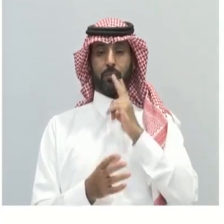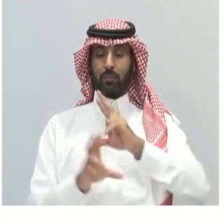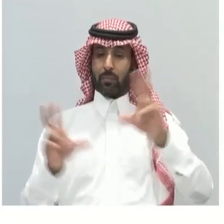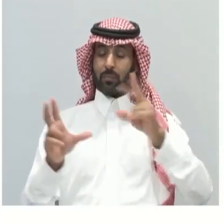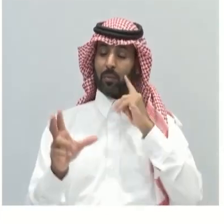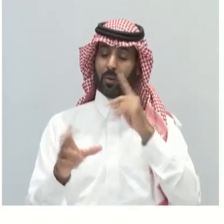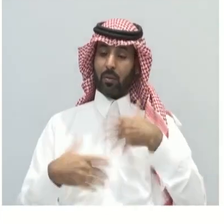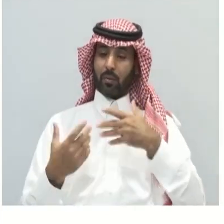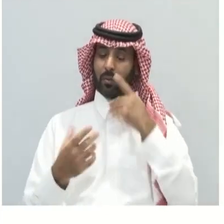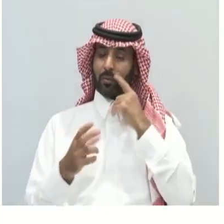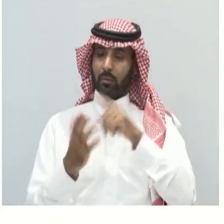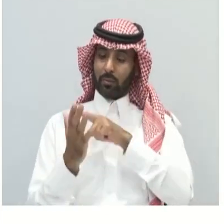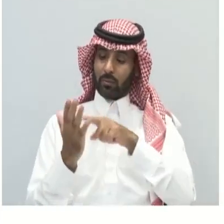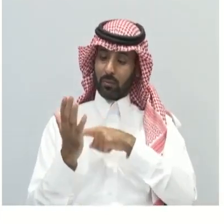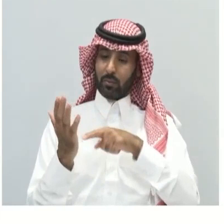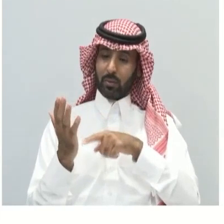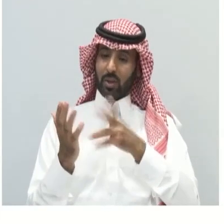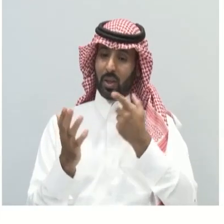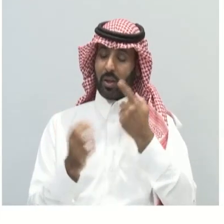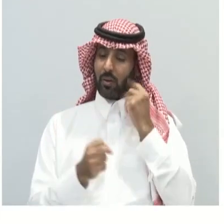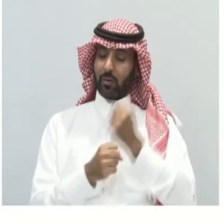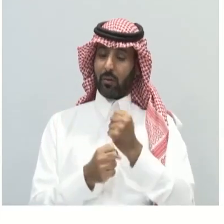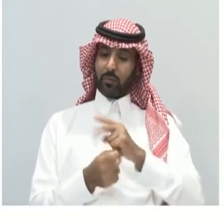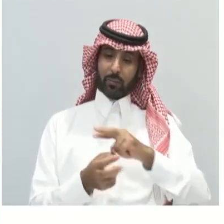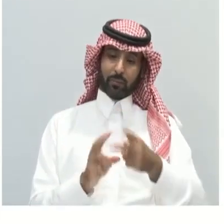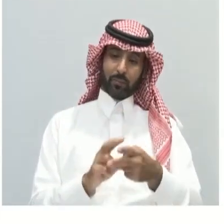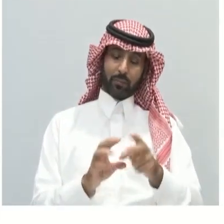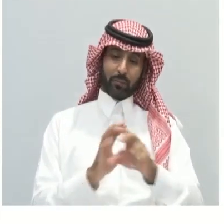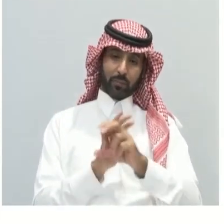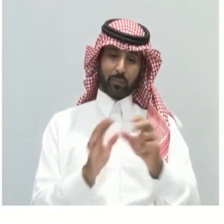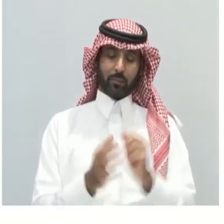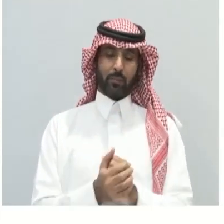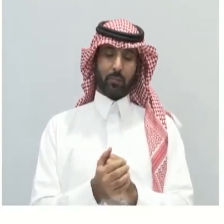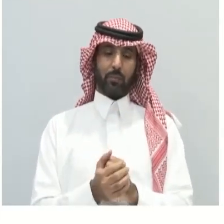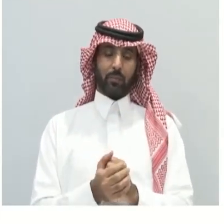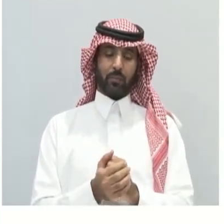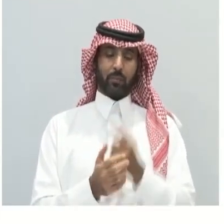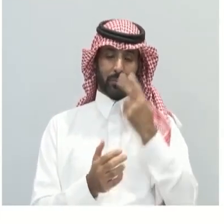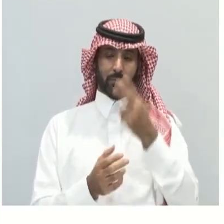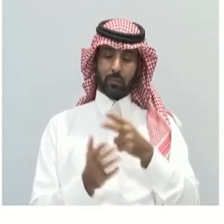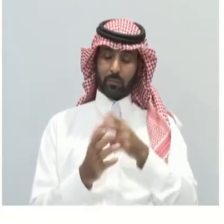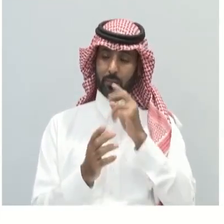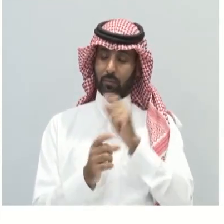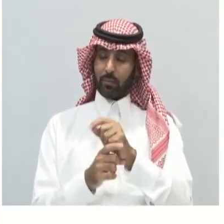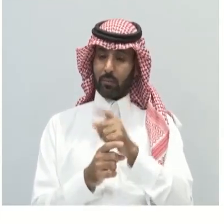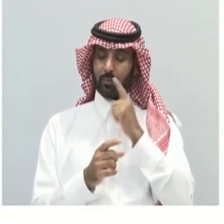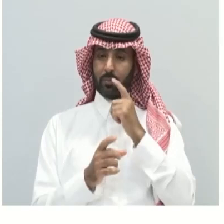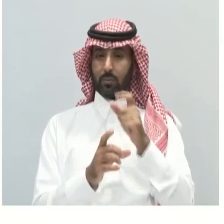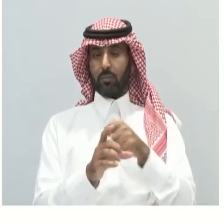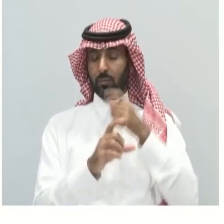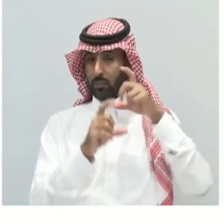for the director. How to, do we change the order here? We say the actor read the director the